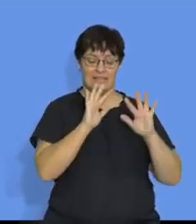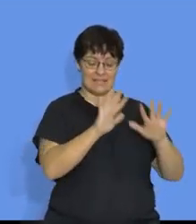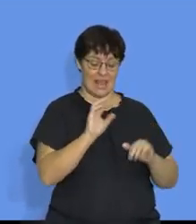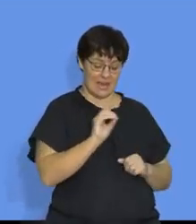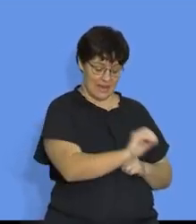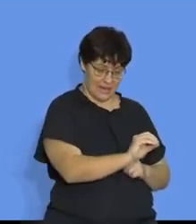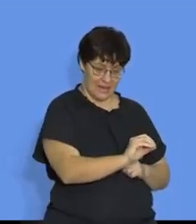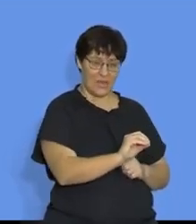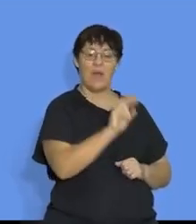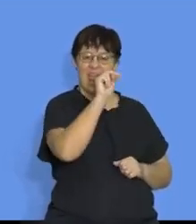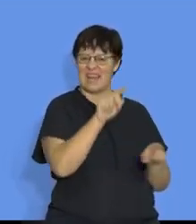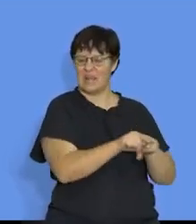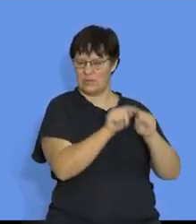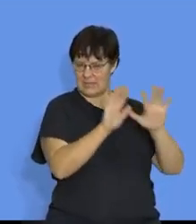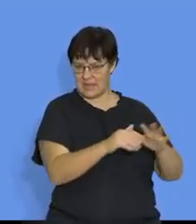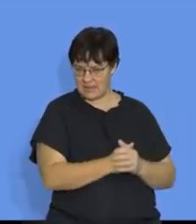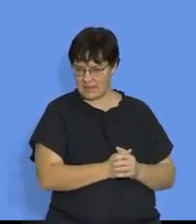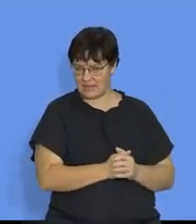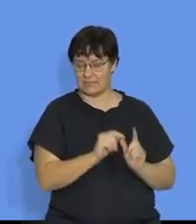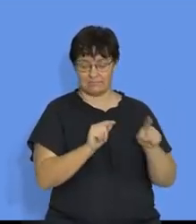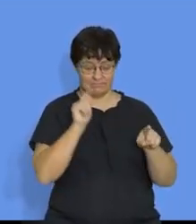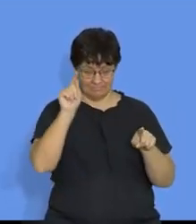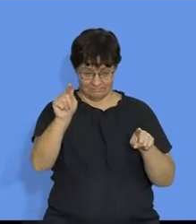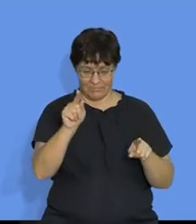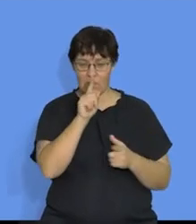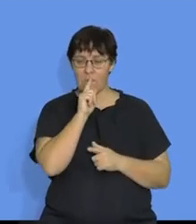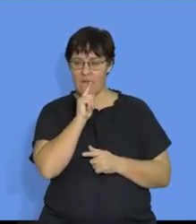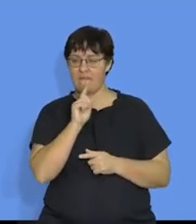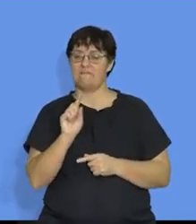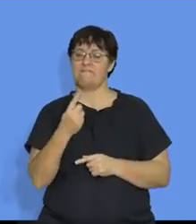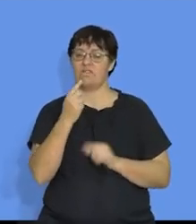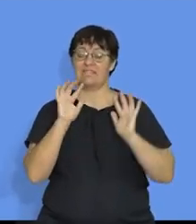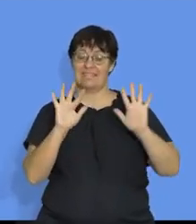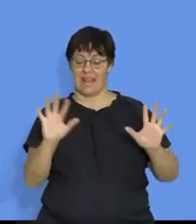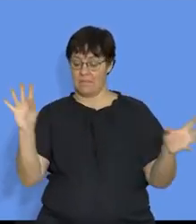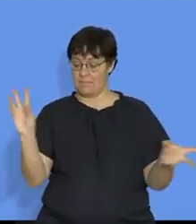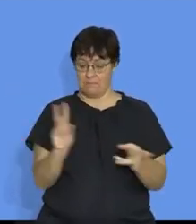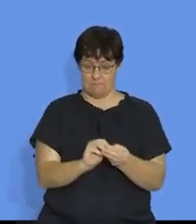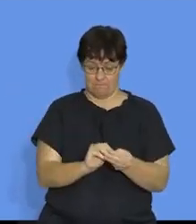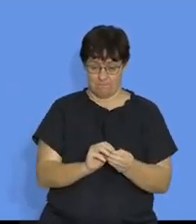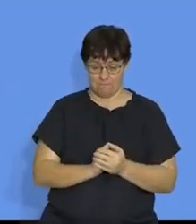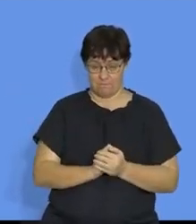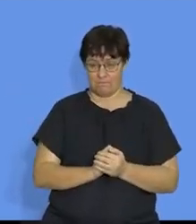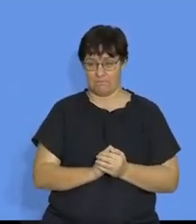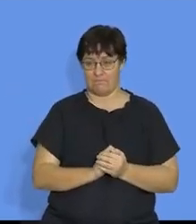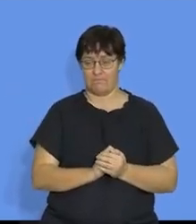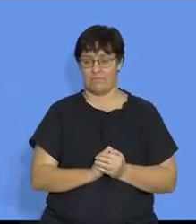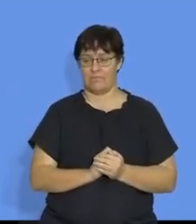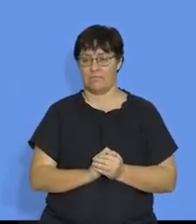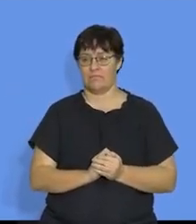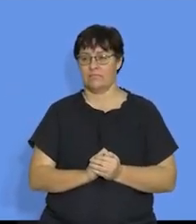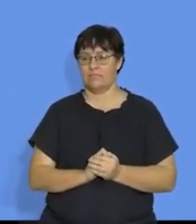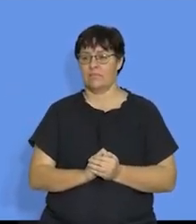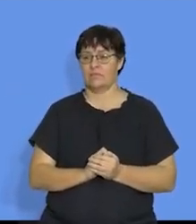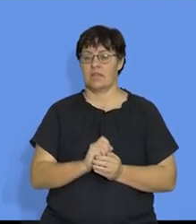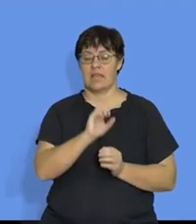I've substituted in n is equal to 10 because I am summing the first 10 terms.